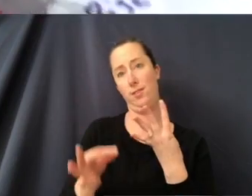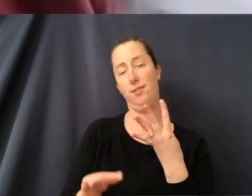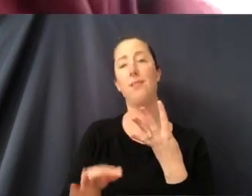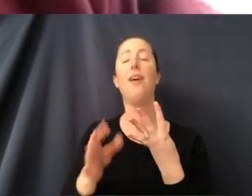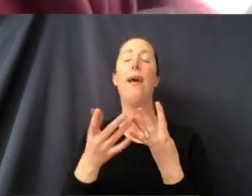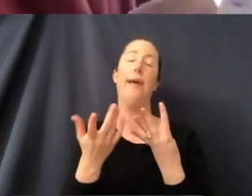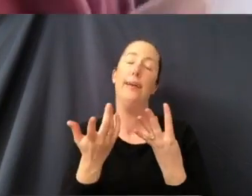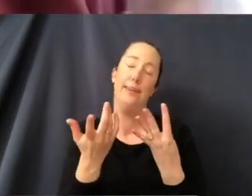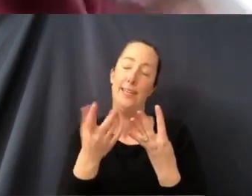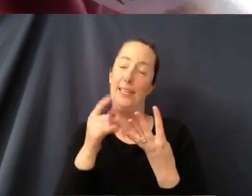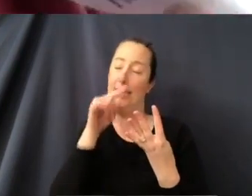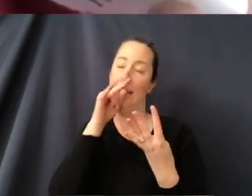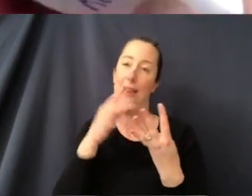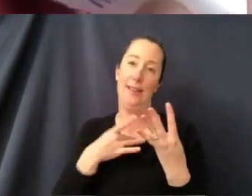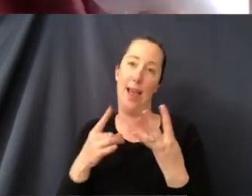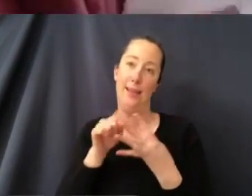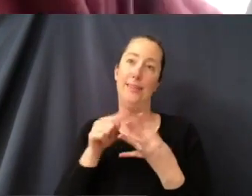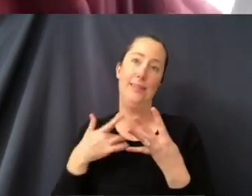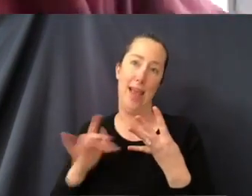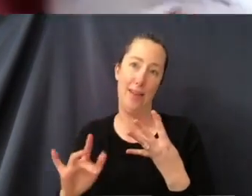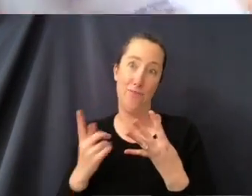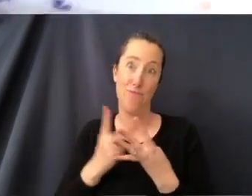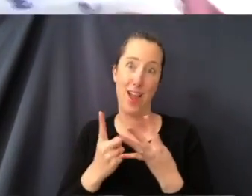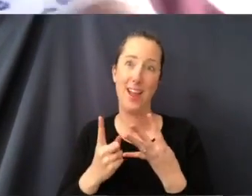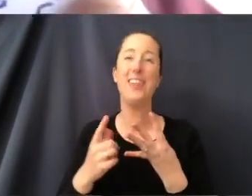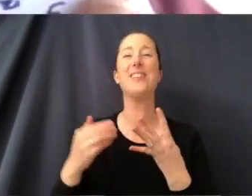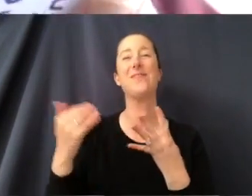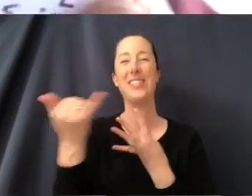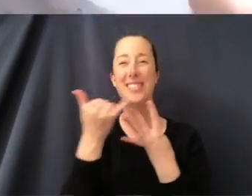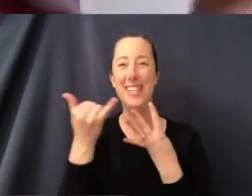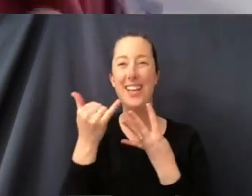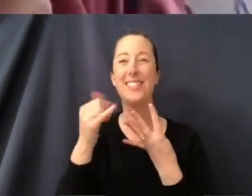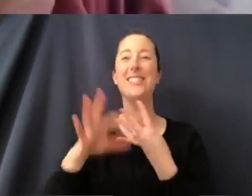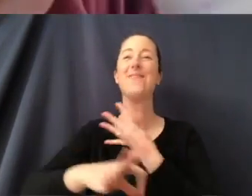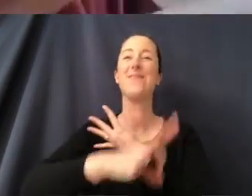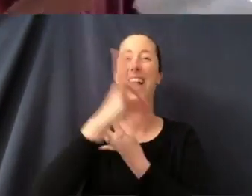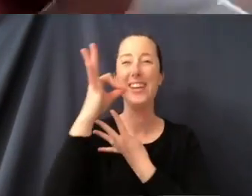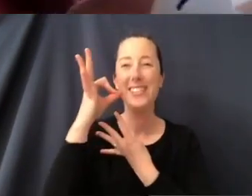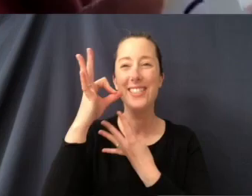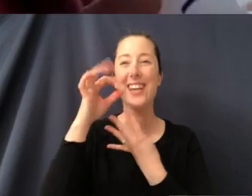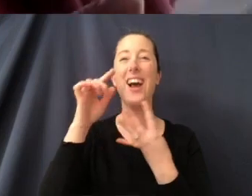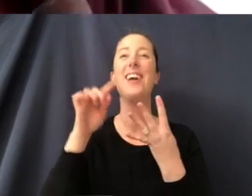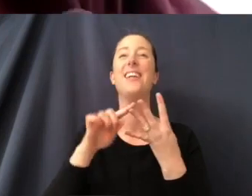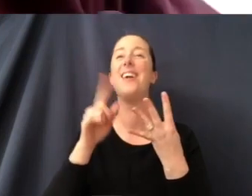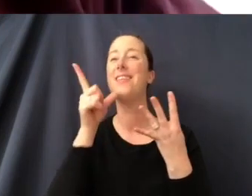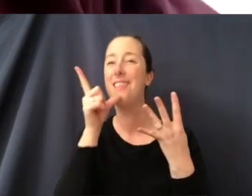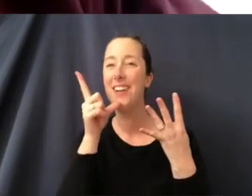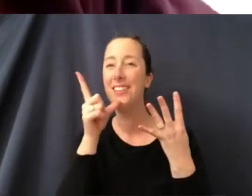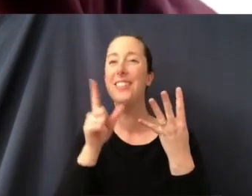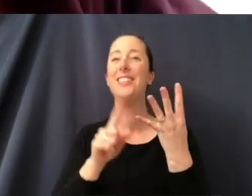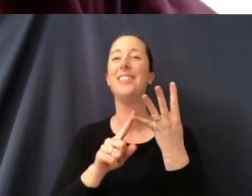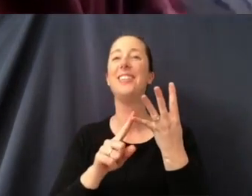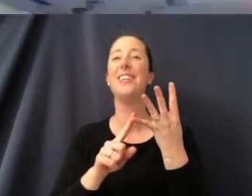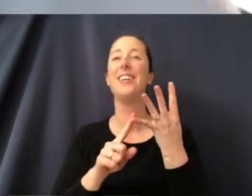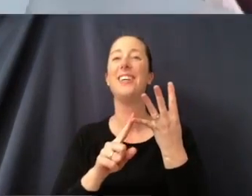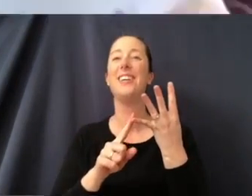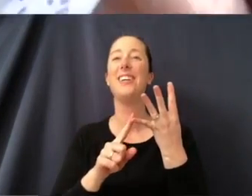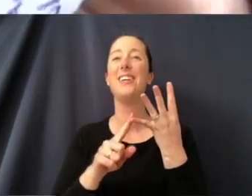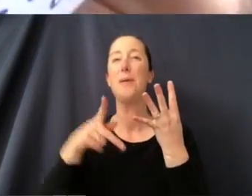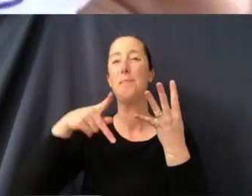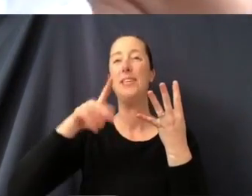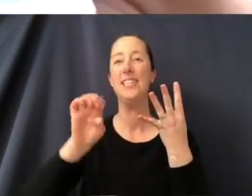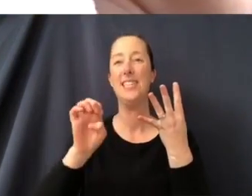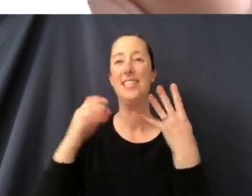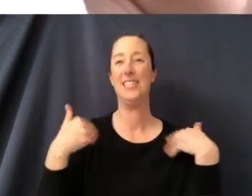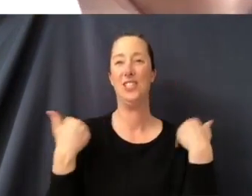kids like at East End. There's recess, there's rise and shine, there is lunch, and there is PE